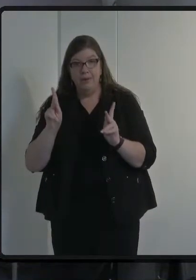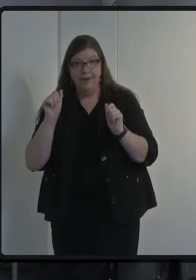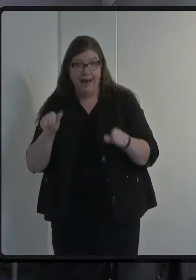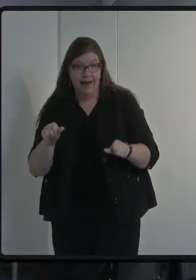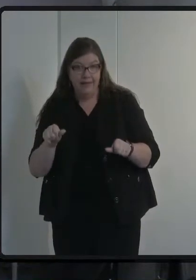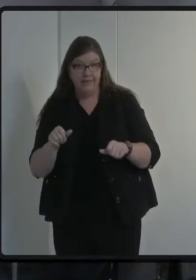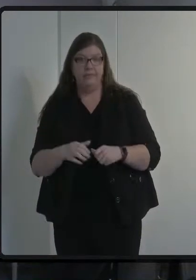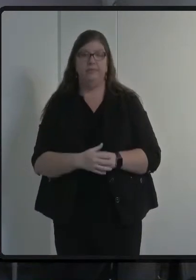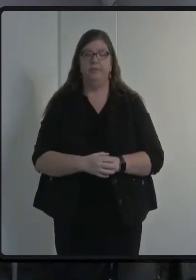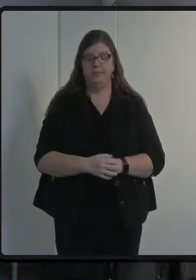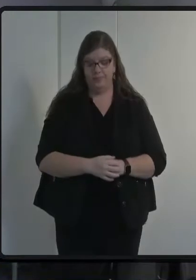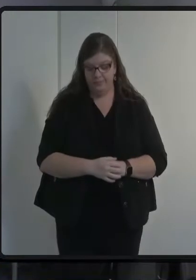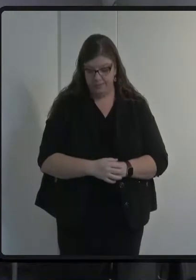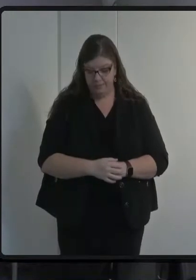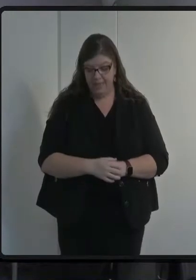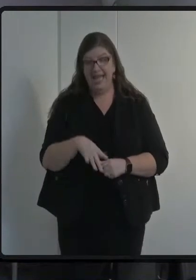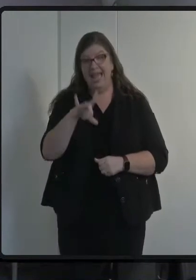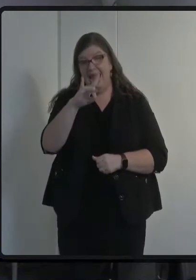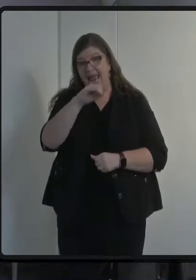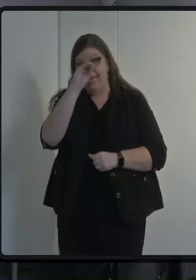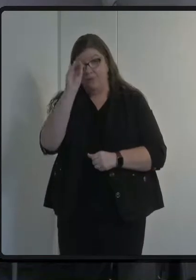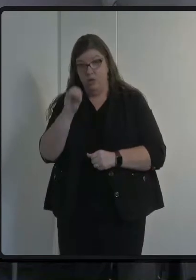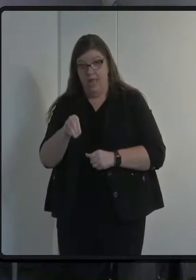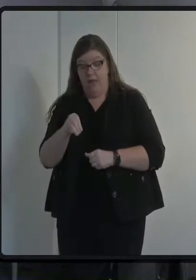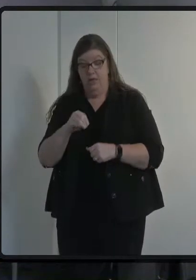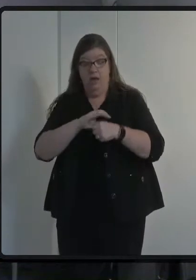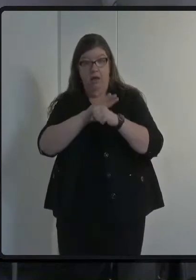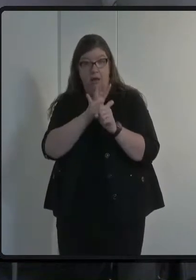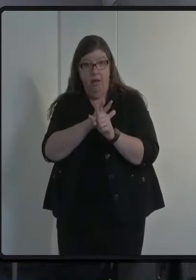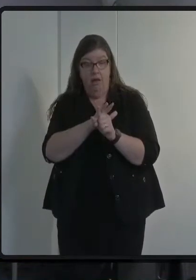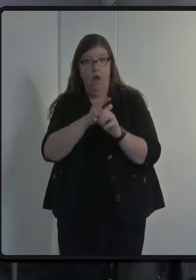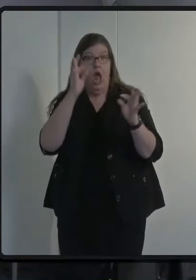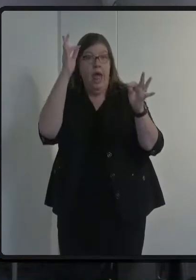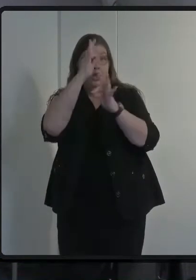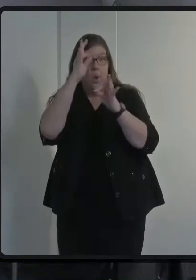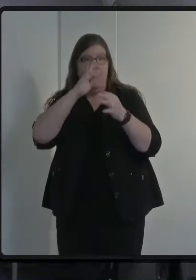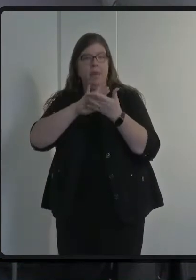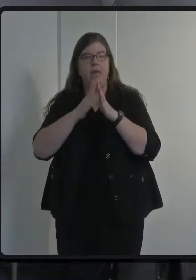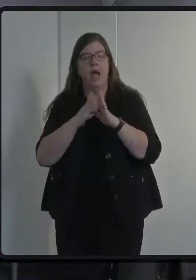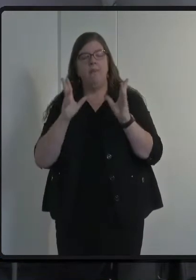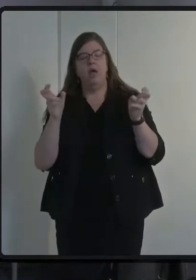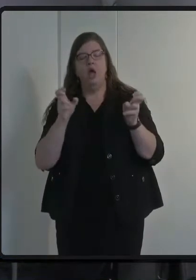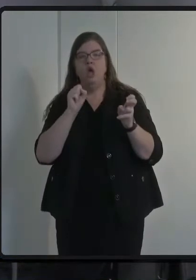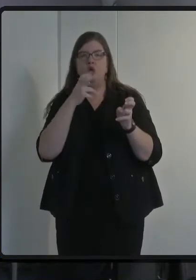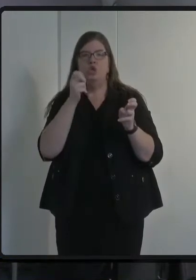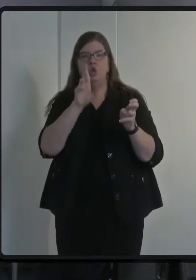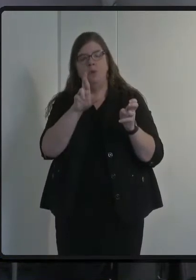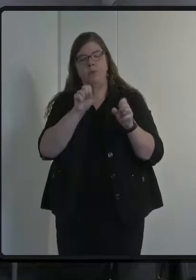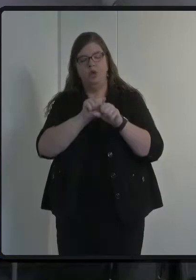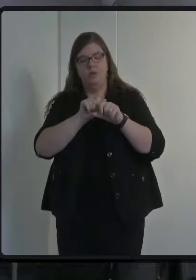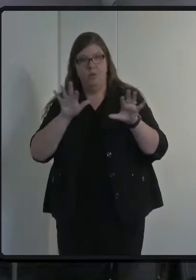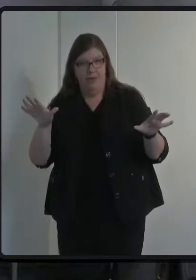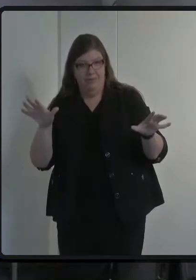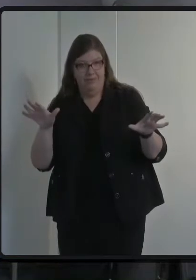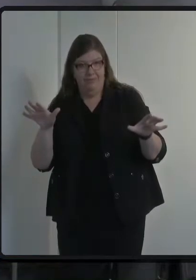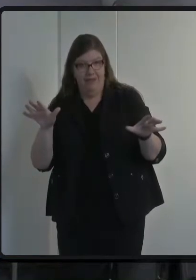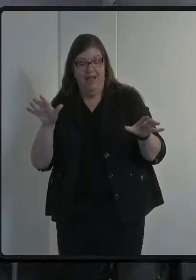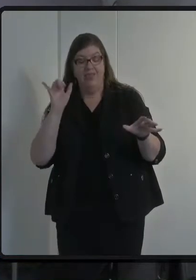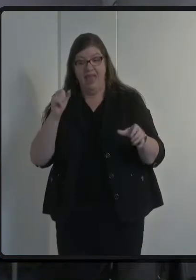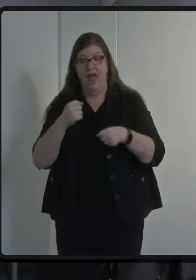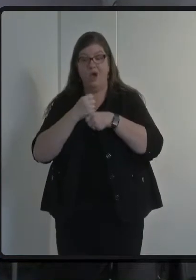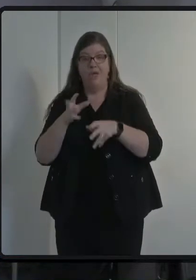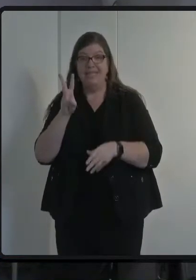About 8% of cases unknowingly become so-called super spreaders and cause about 60%